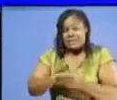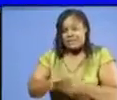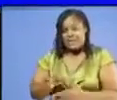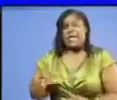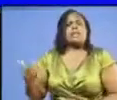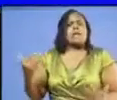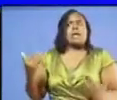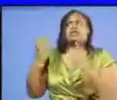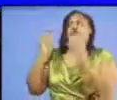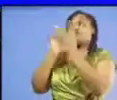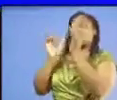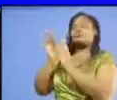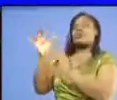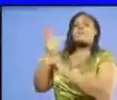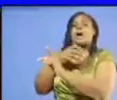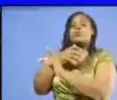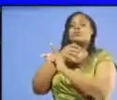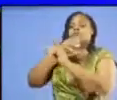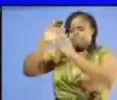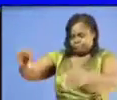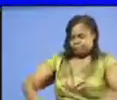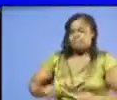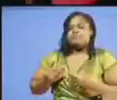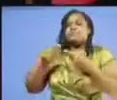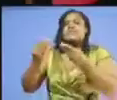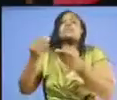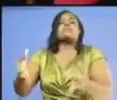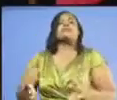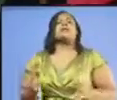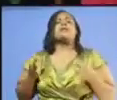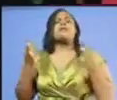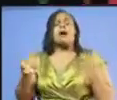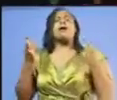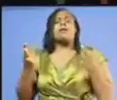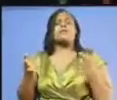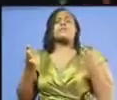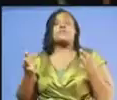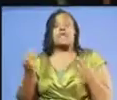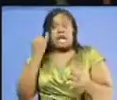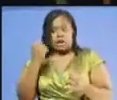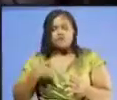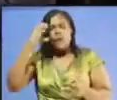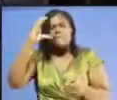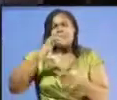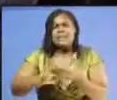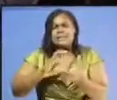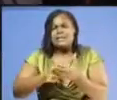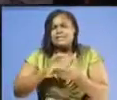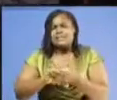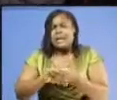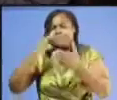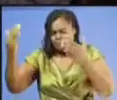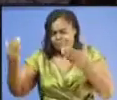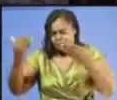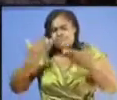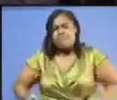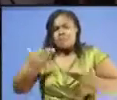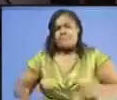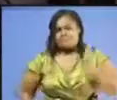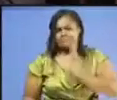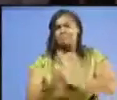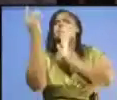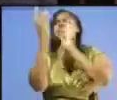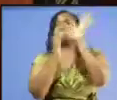power can restore life. If you believe that my presence